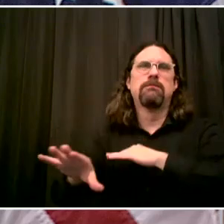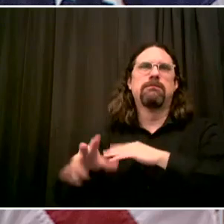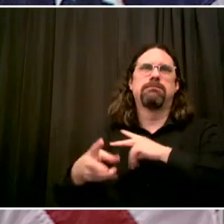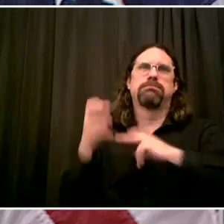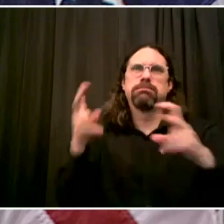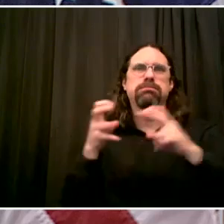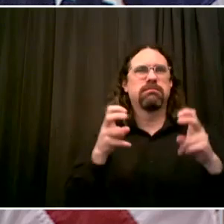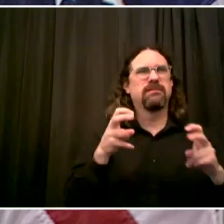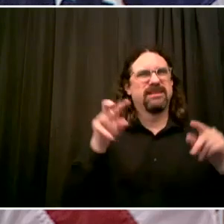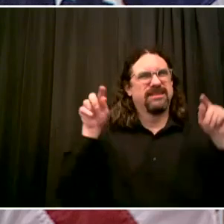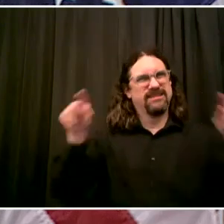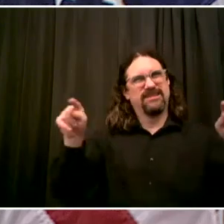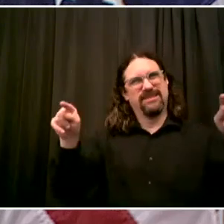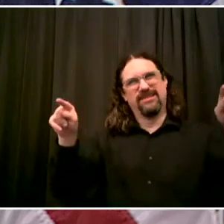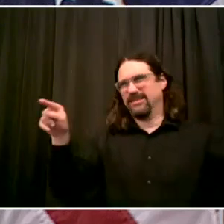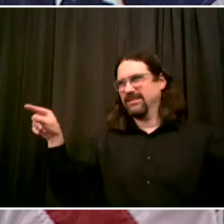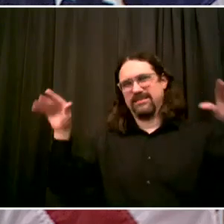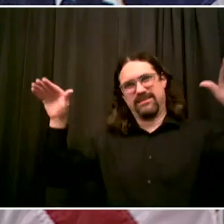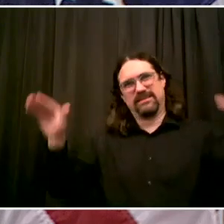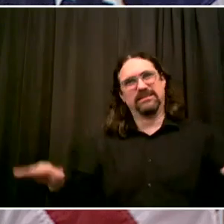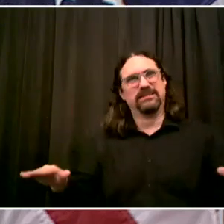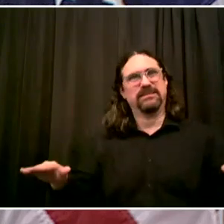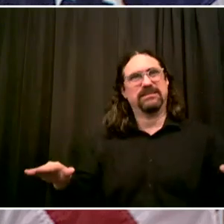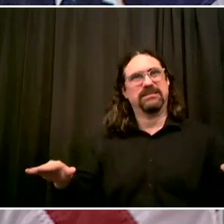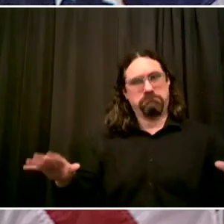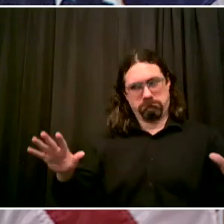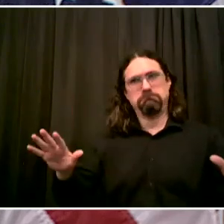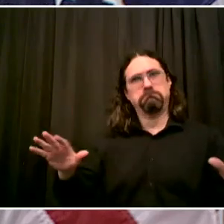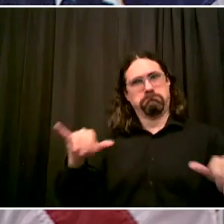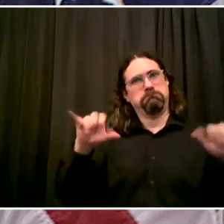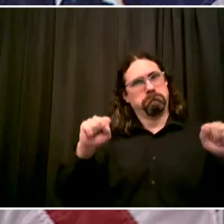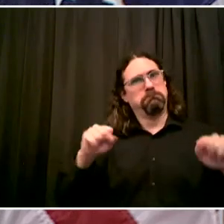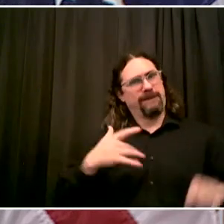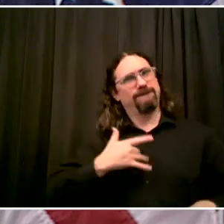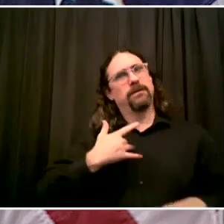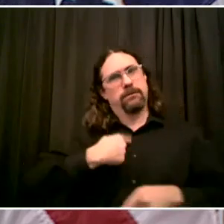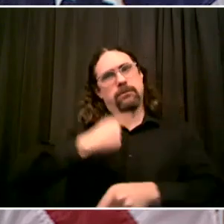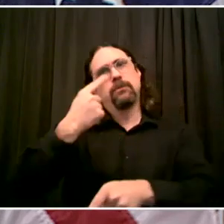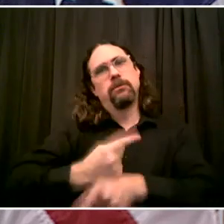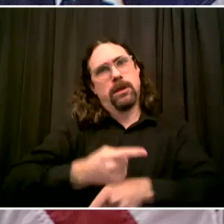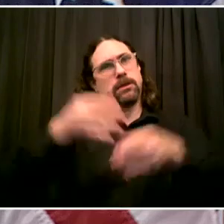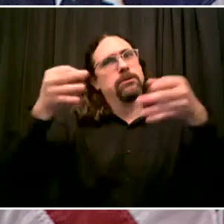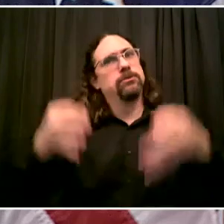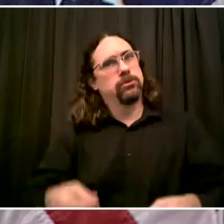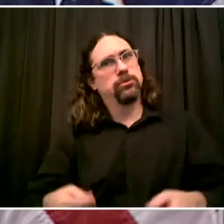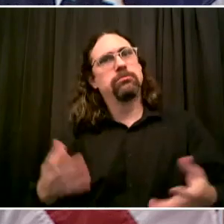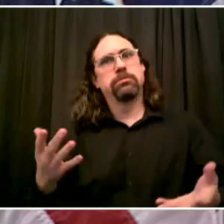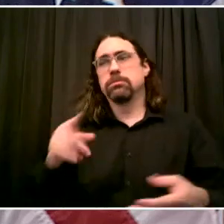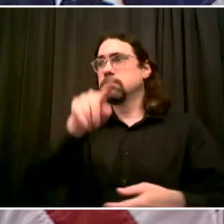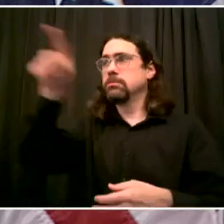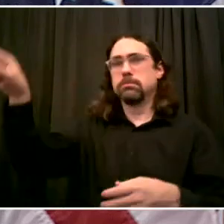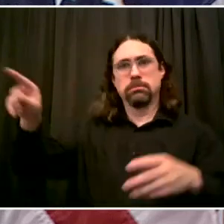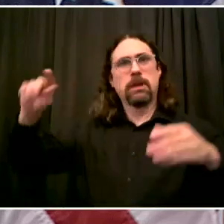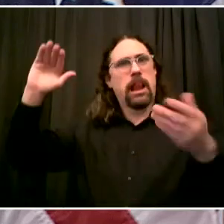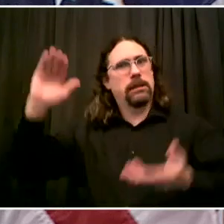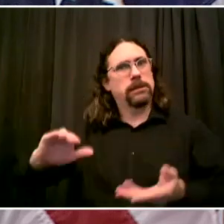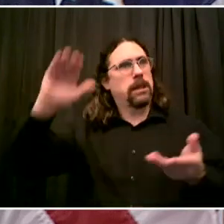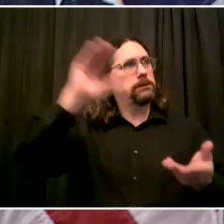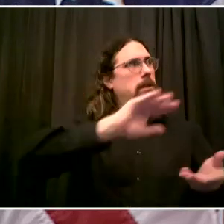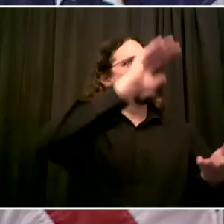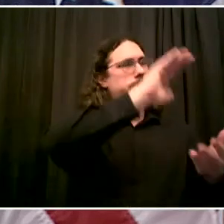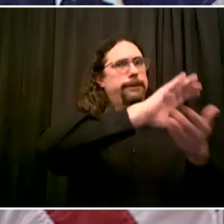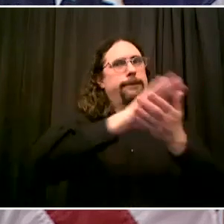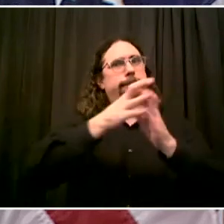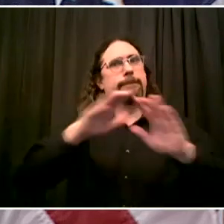there was something that actually threatened people's peace and safety, that it could be acted on more effectively. That's why we